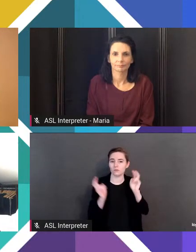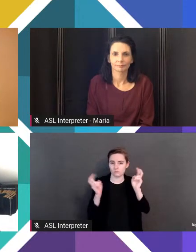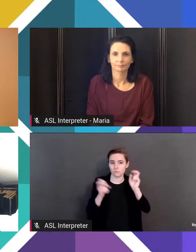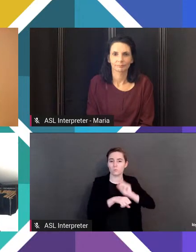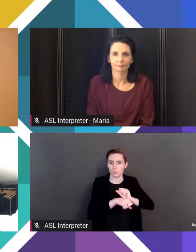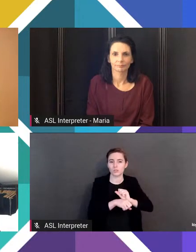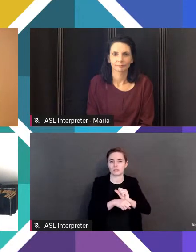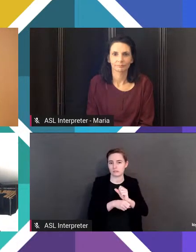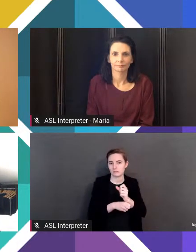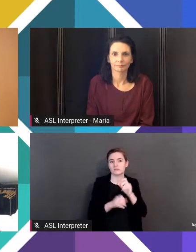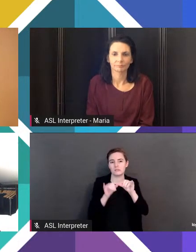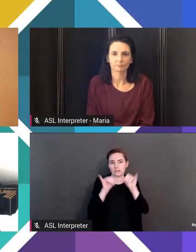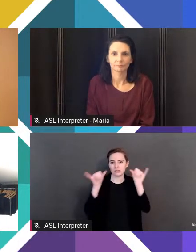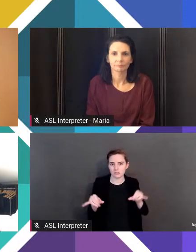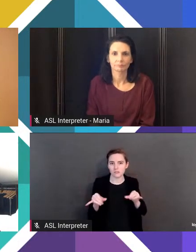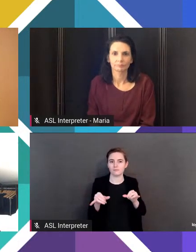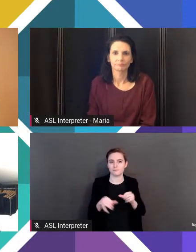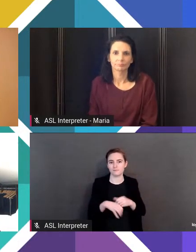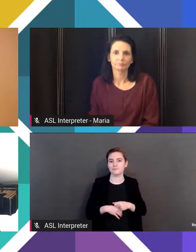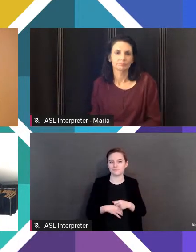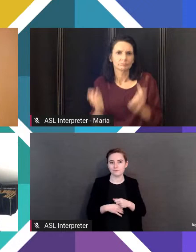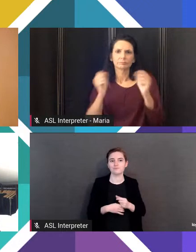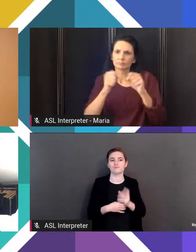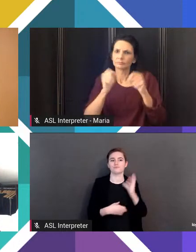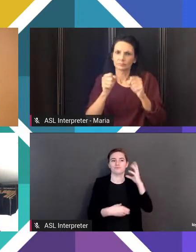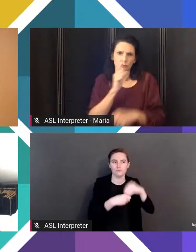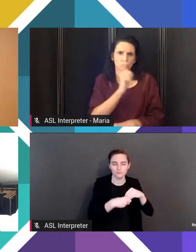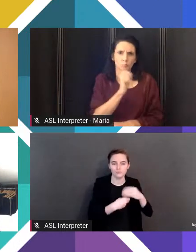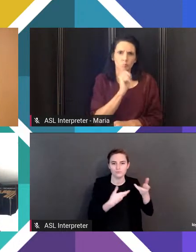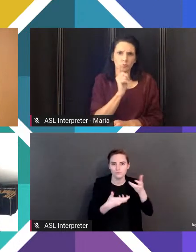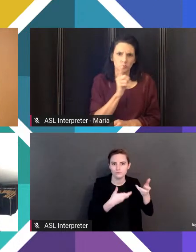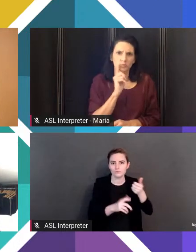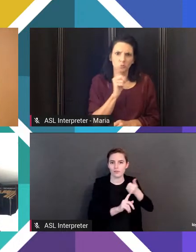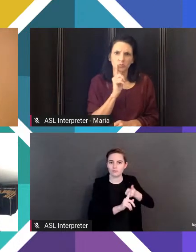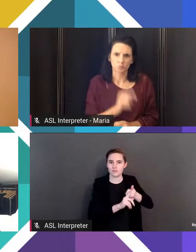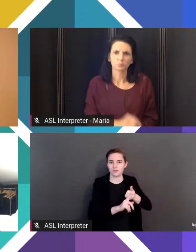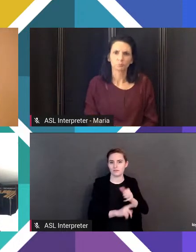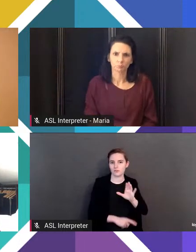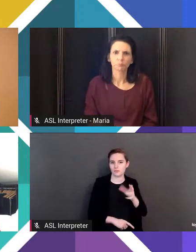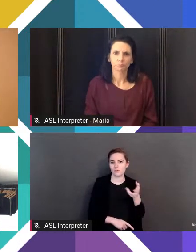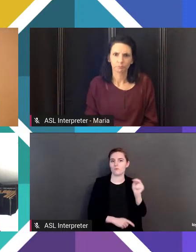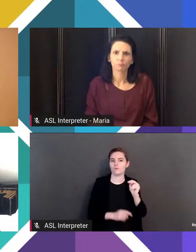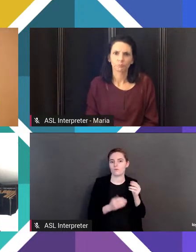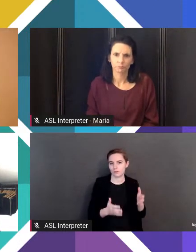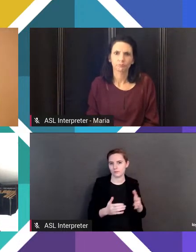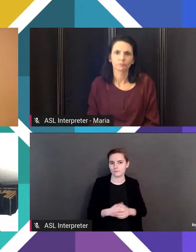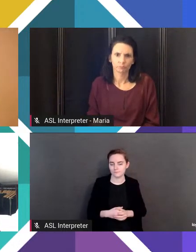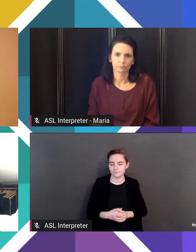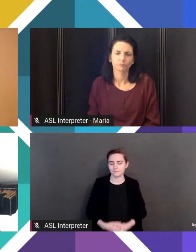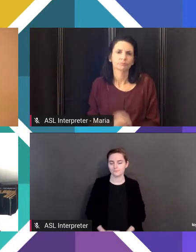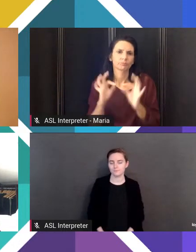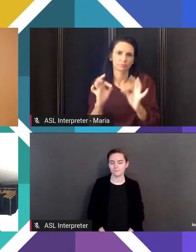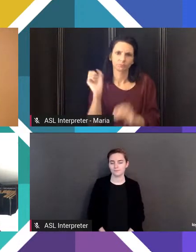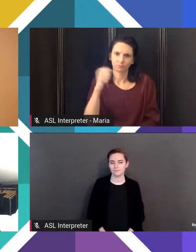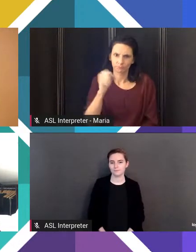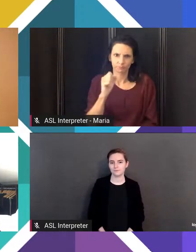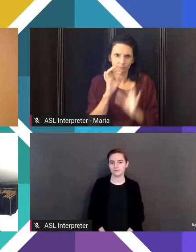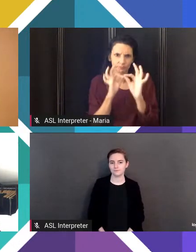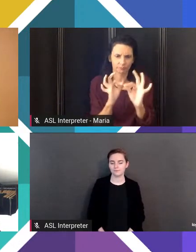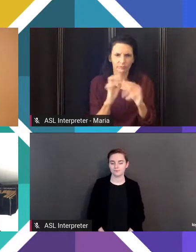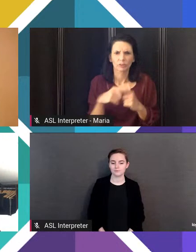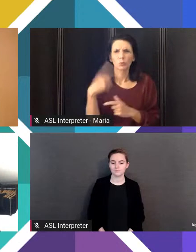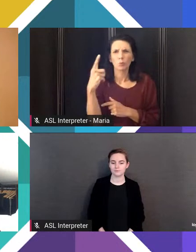yeah, I mean, I think that's true. So I'm going to work backwards. Soulinette asked, and thank you for your question, asked